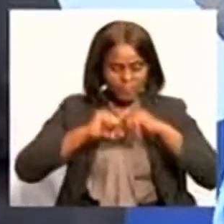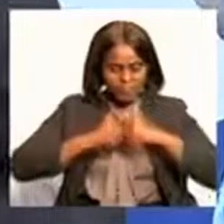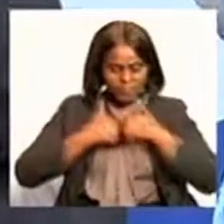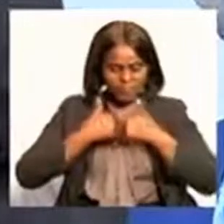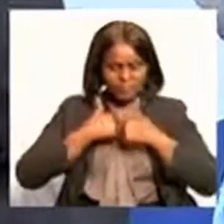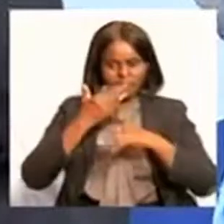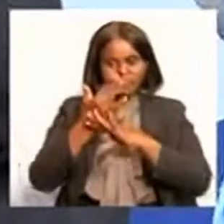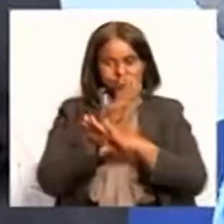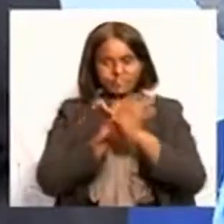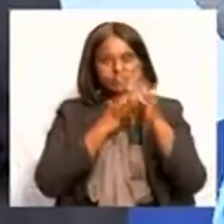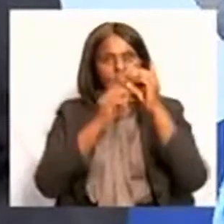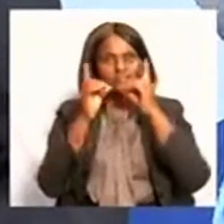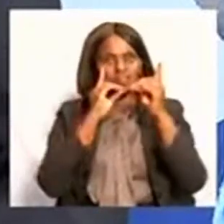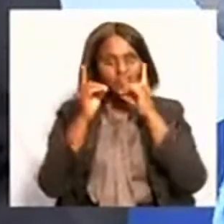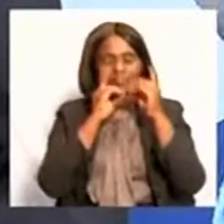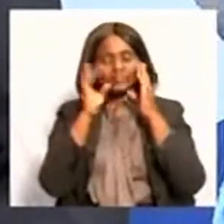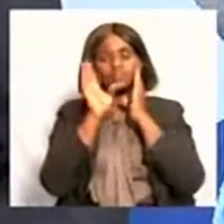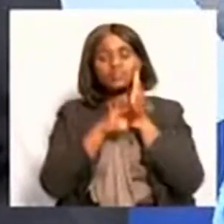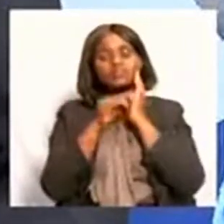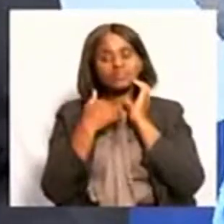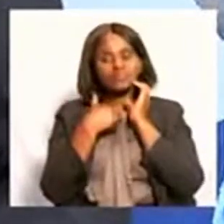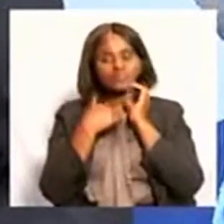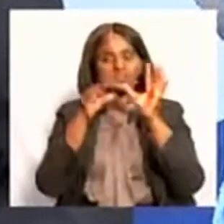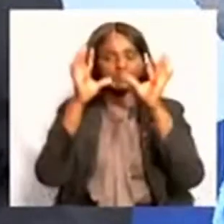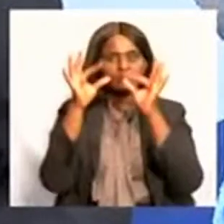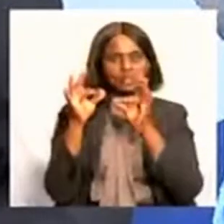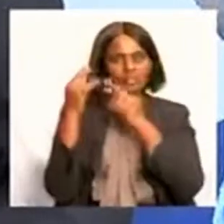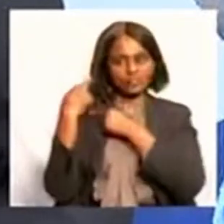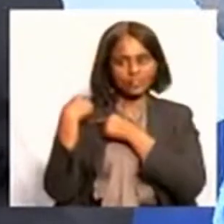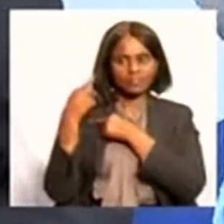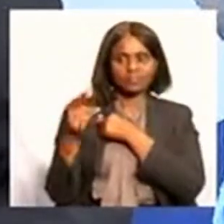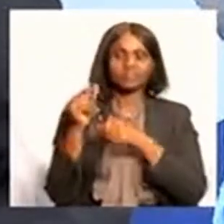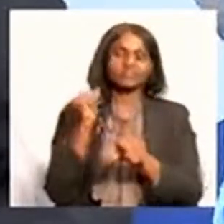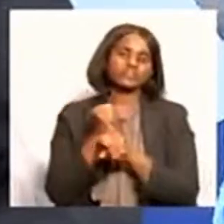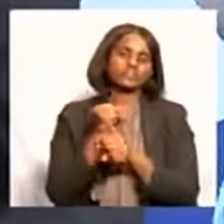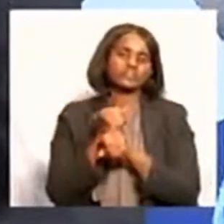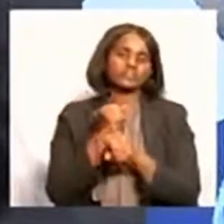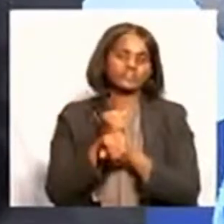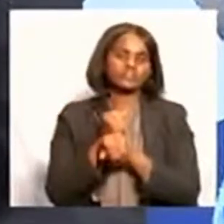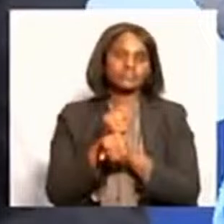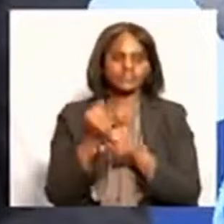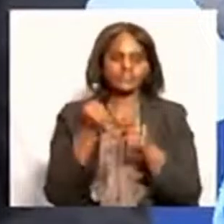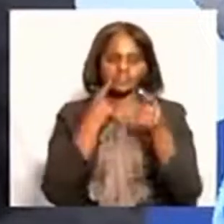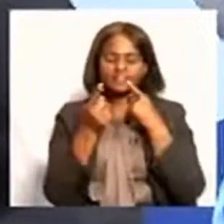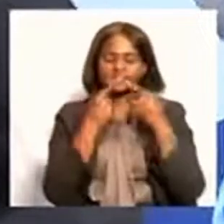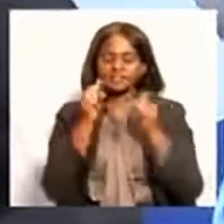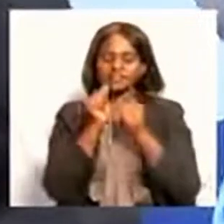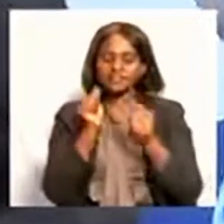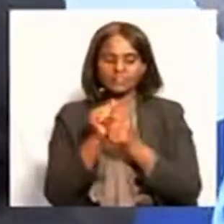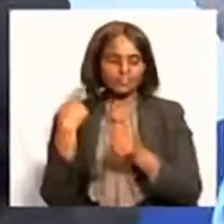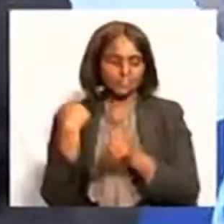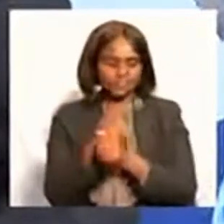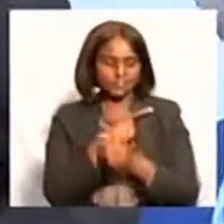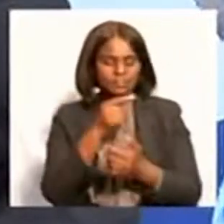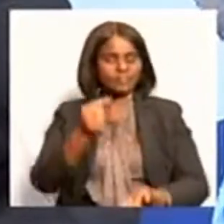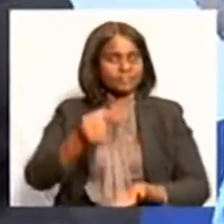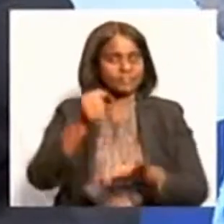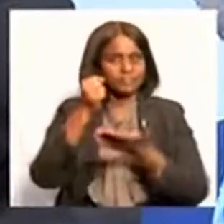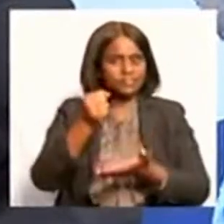on, we discussed about the accountability triangle, where I talked about Parliament providing the